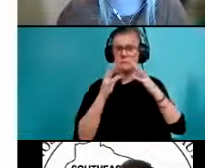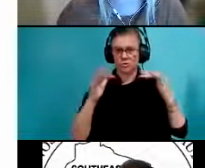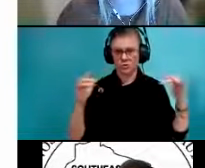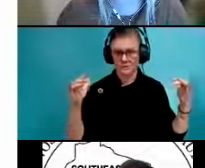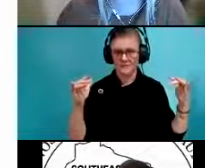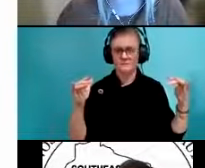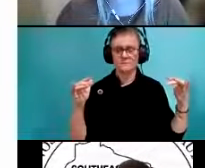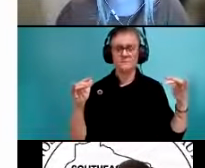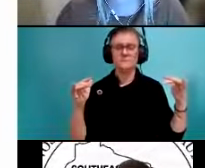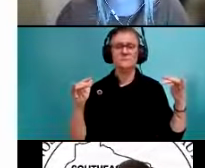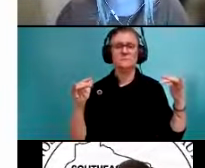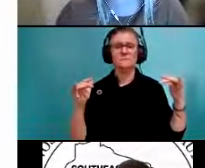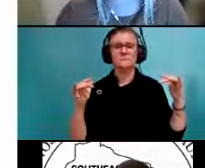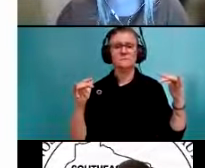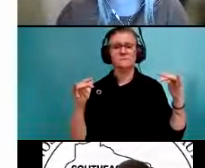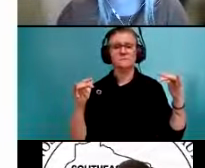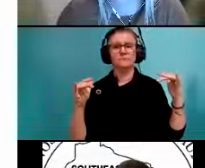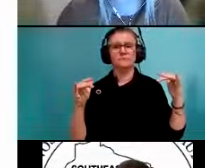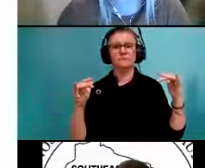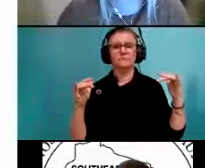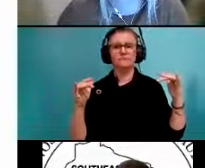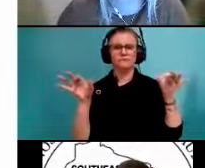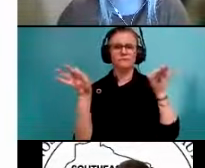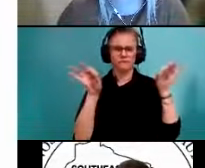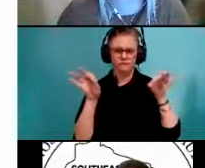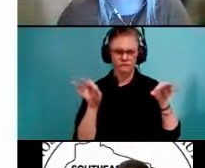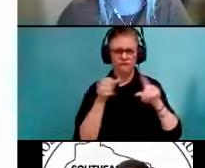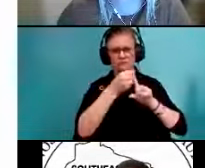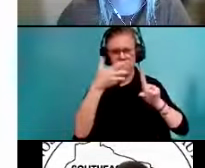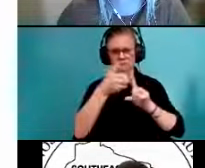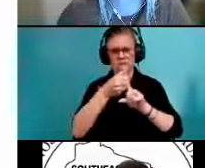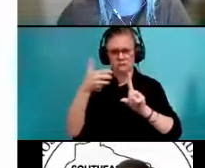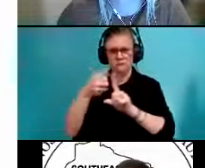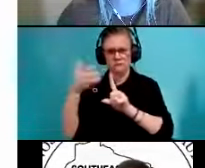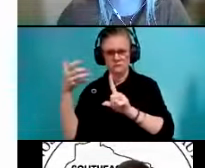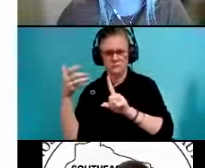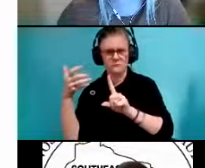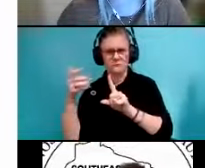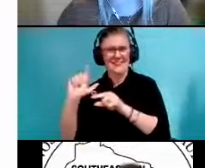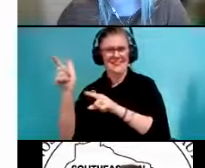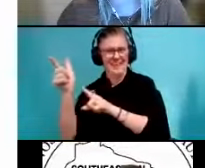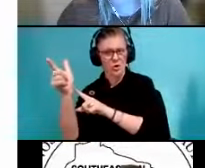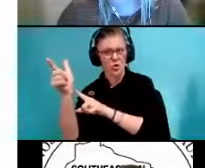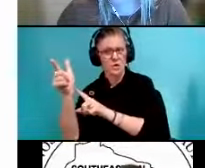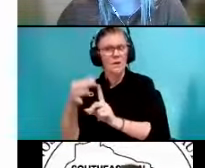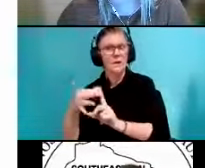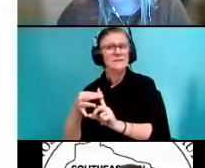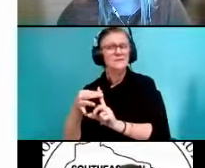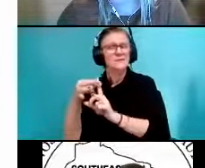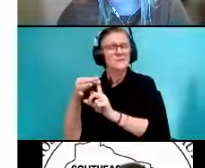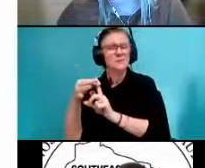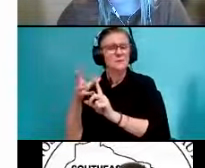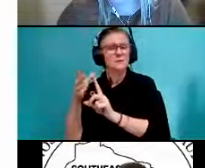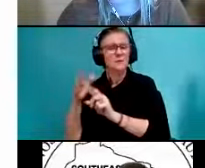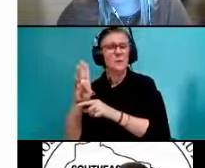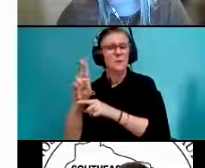earlier. And we'll go over those in detail a little bit later, especially the